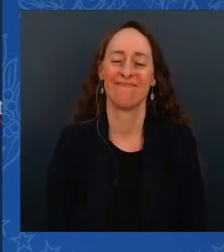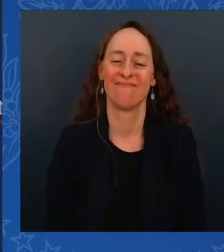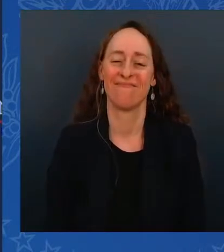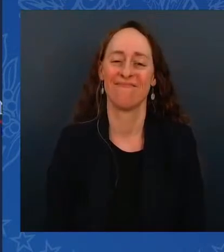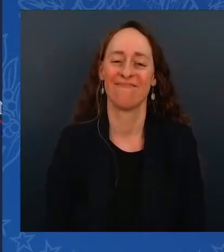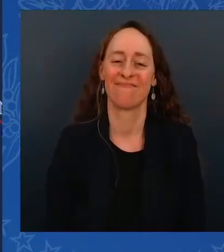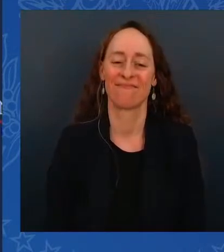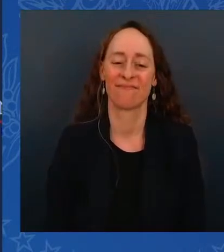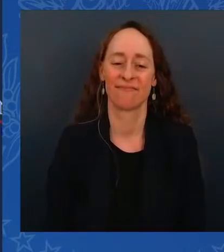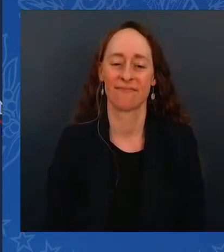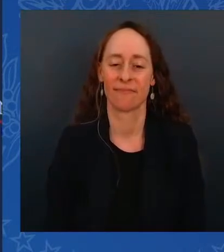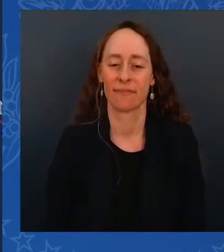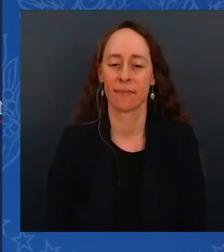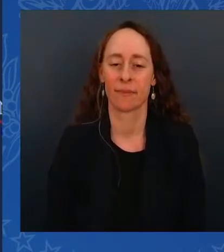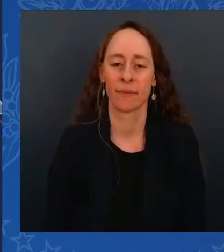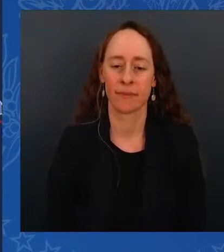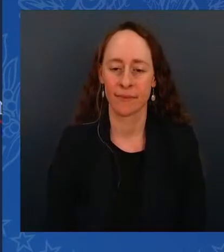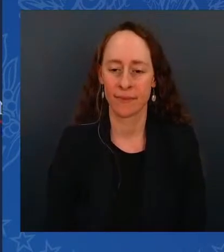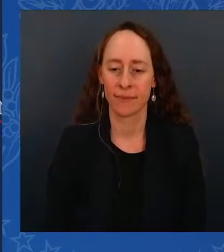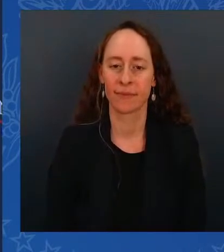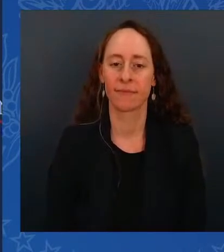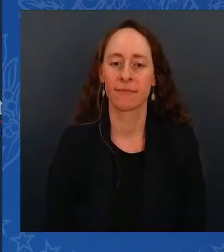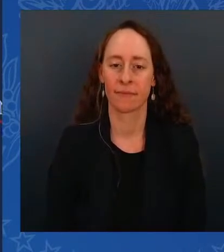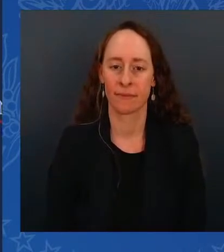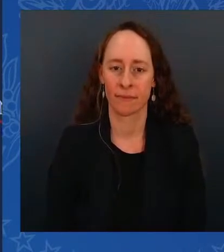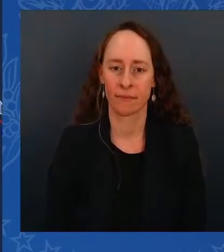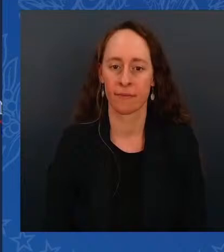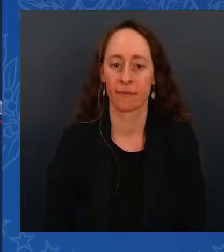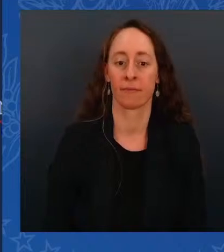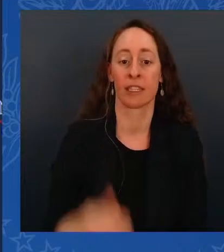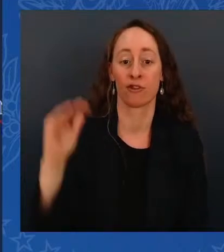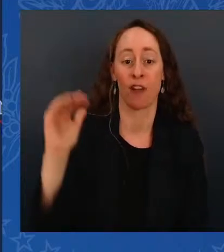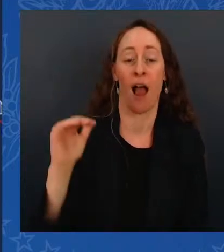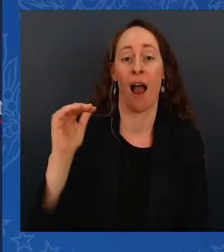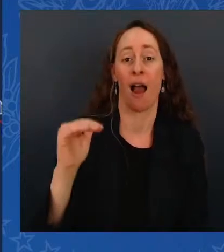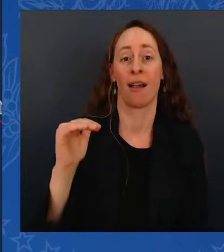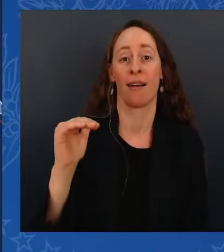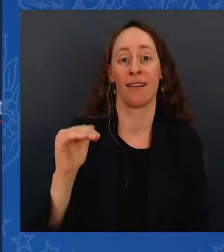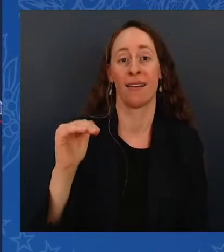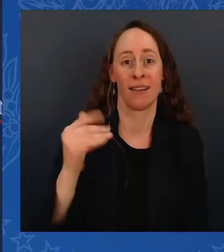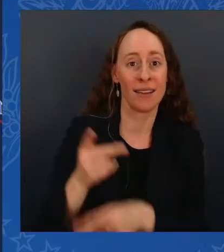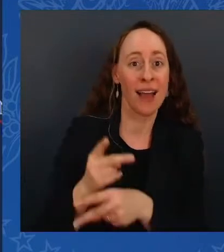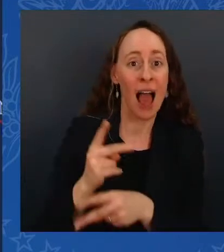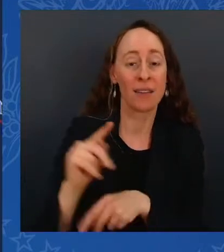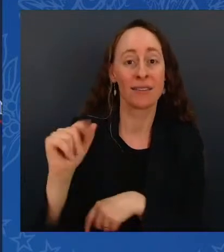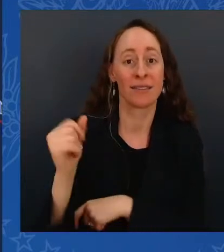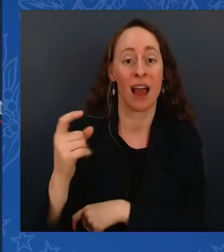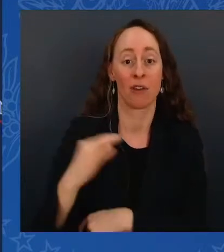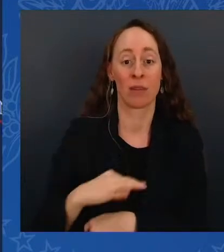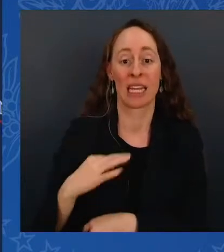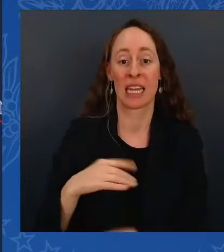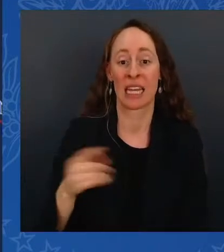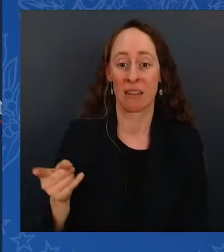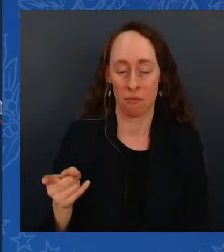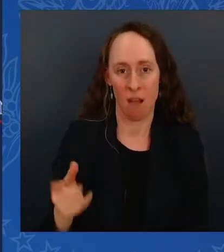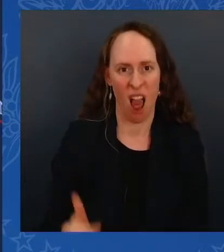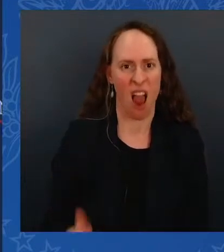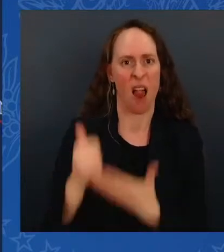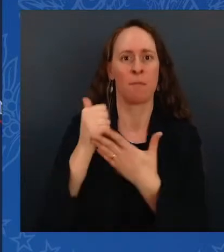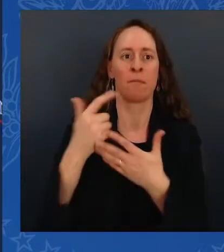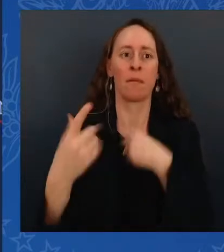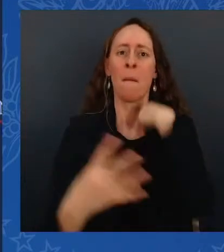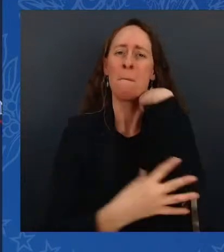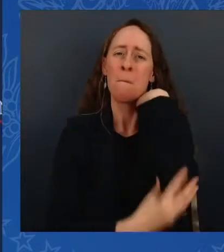extended the child care tax credit to cut child poverty in half. We're determined to lower prescription drug costs, not just for seniors, but for